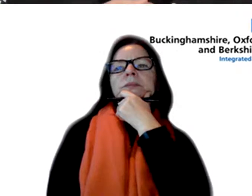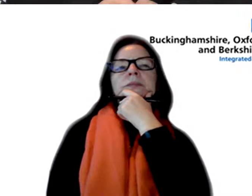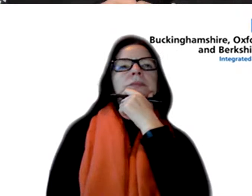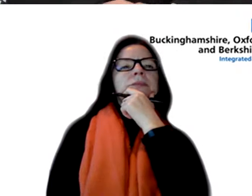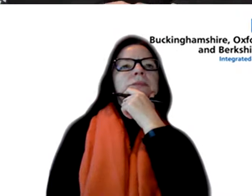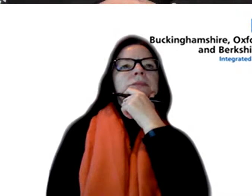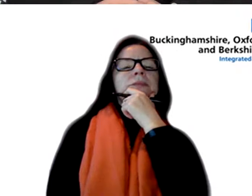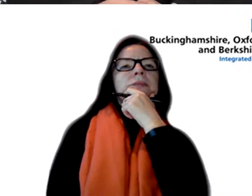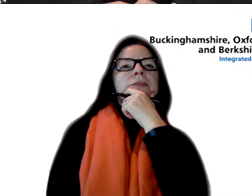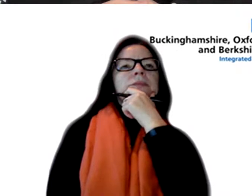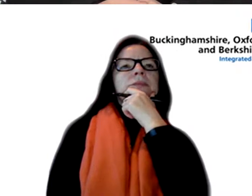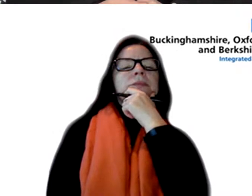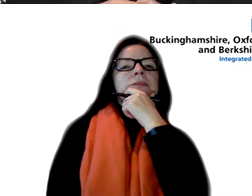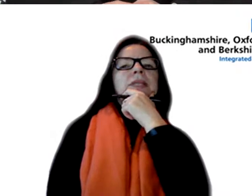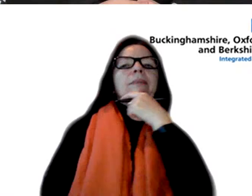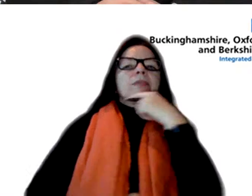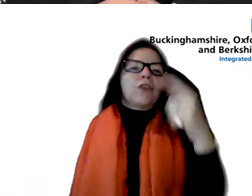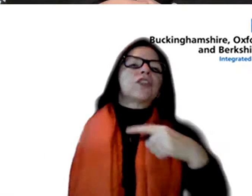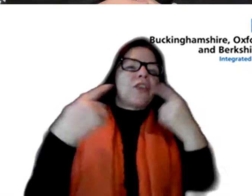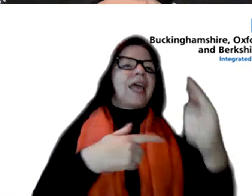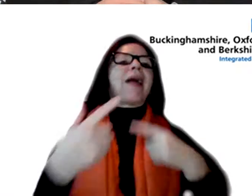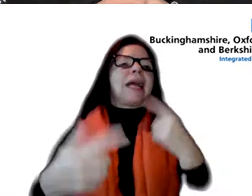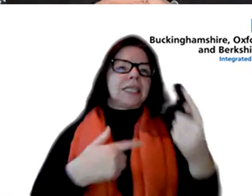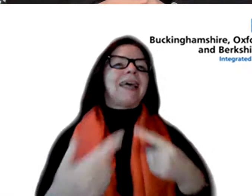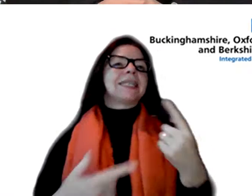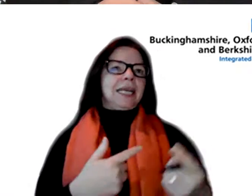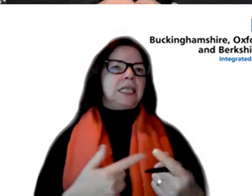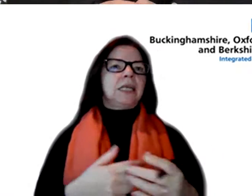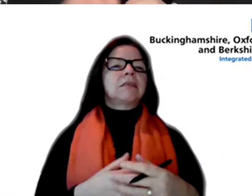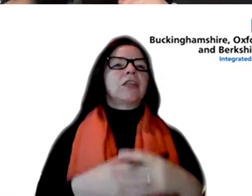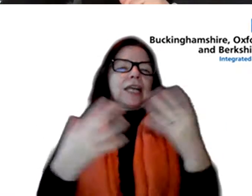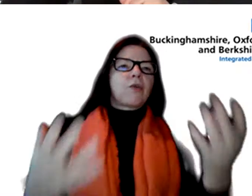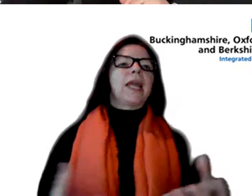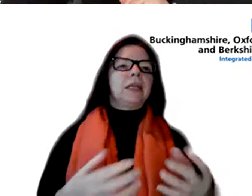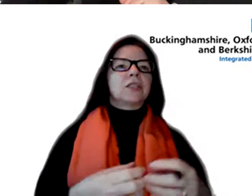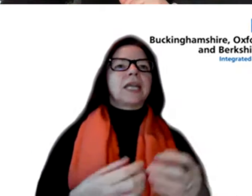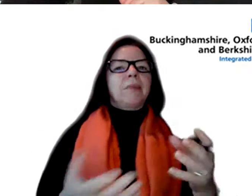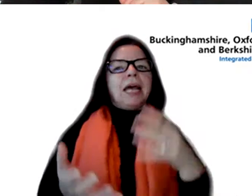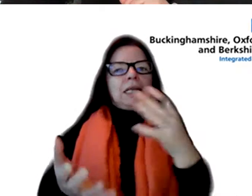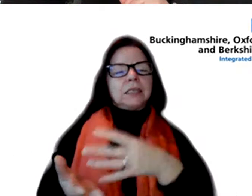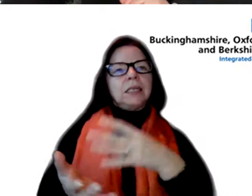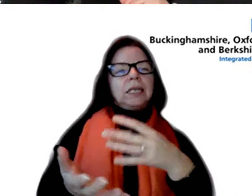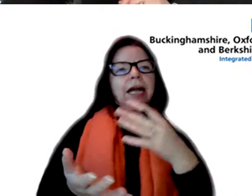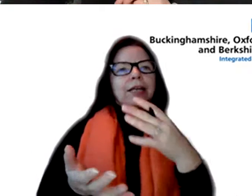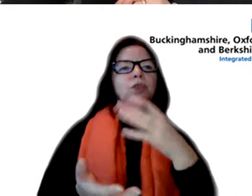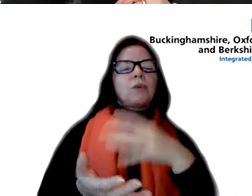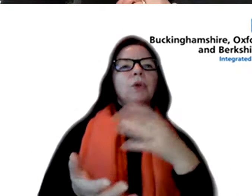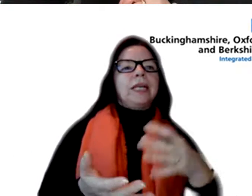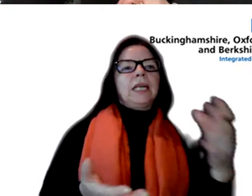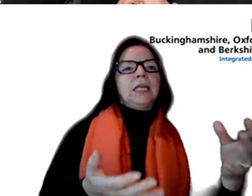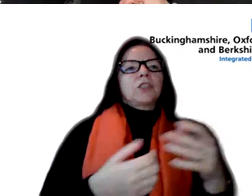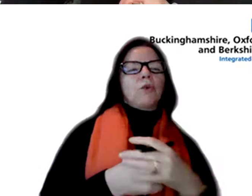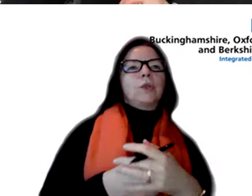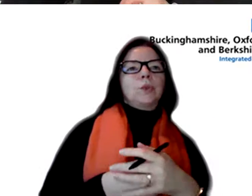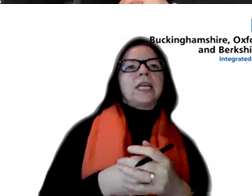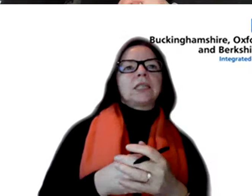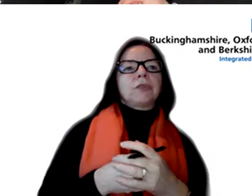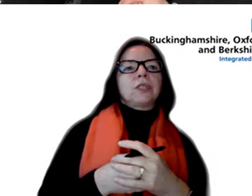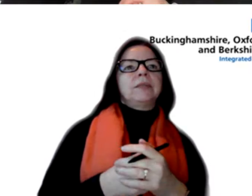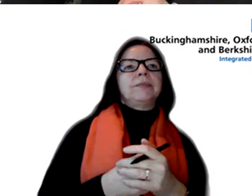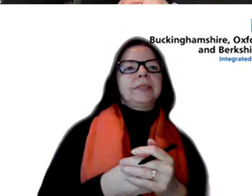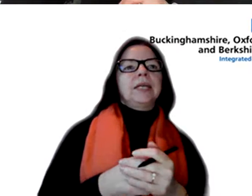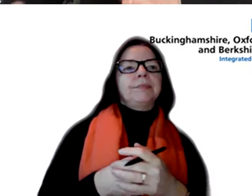It's not our data; it's the provider's data at the end of the day. So they're adding that data. So they're creating those care plans and also putting in any